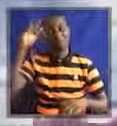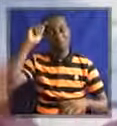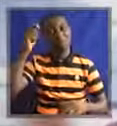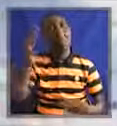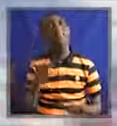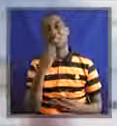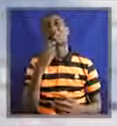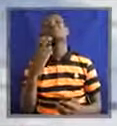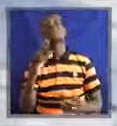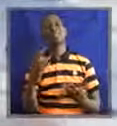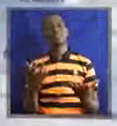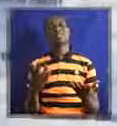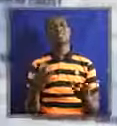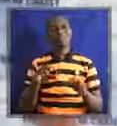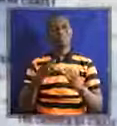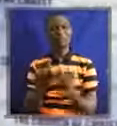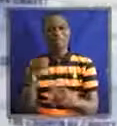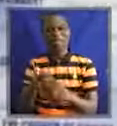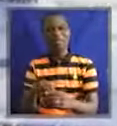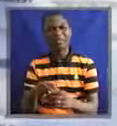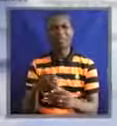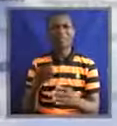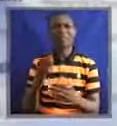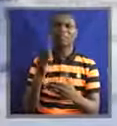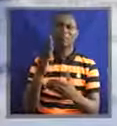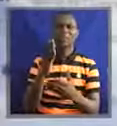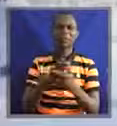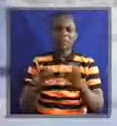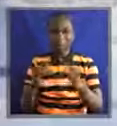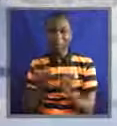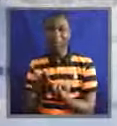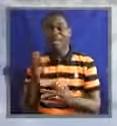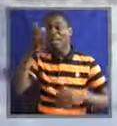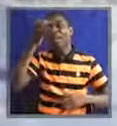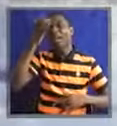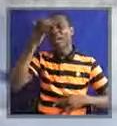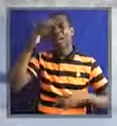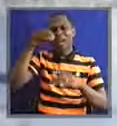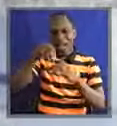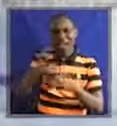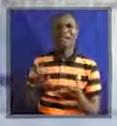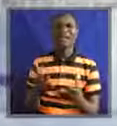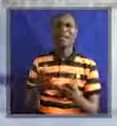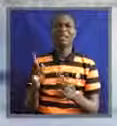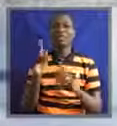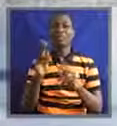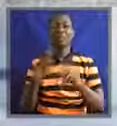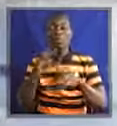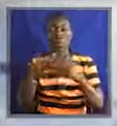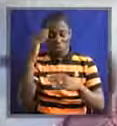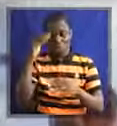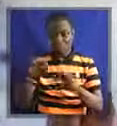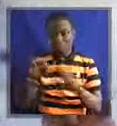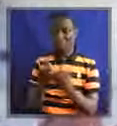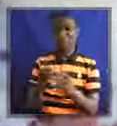wo behunu no na okasakasa sabe te se obodamfo saa de ate abusua nimu yare bi etumi tena abusua bi mu a